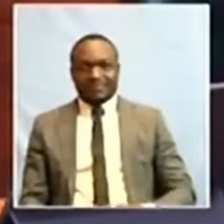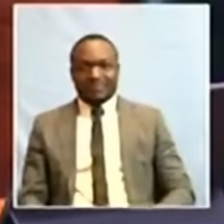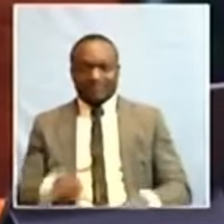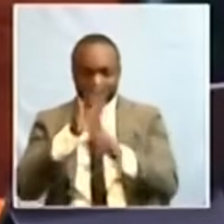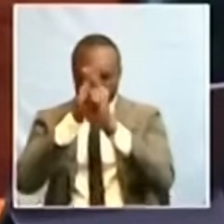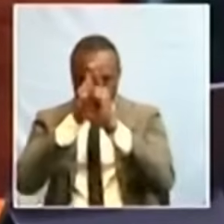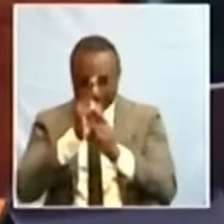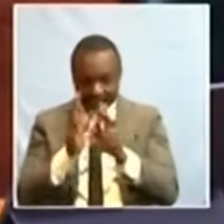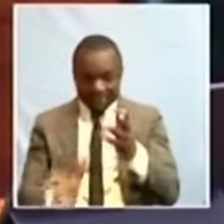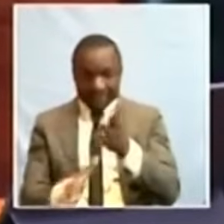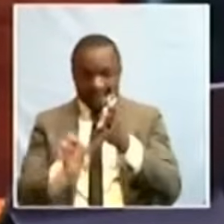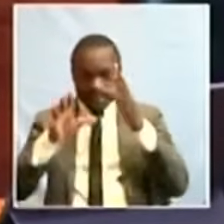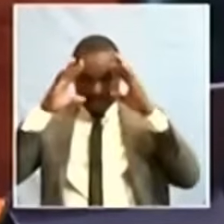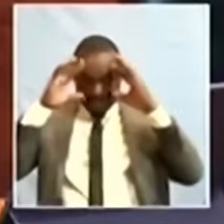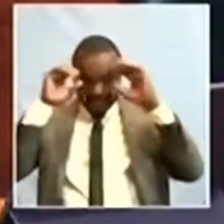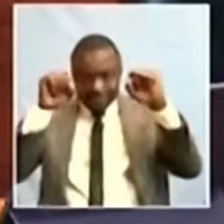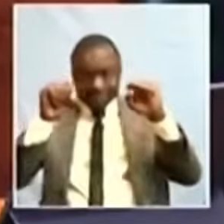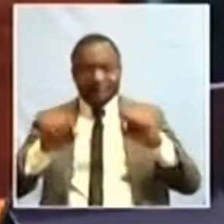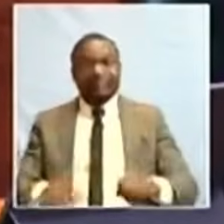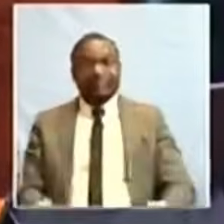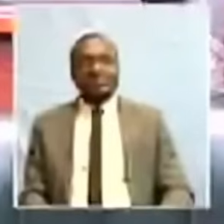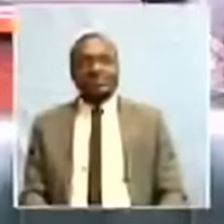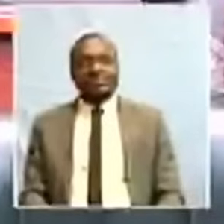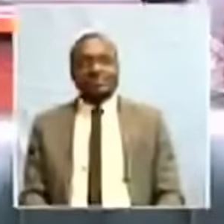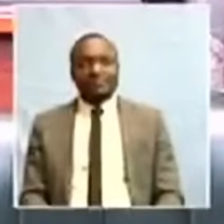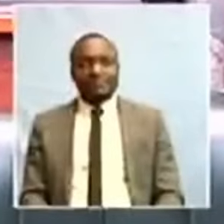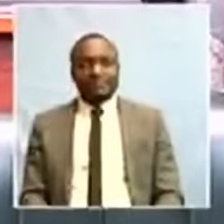Honor the Vice President.